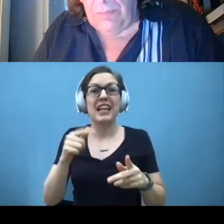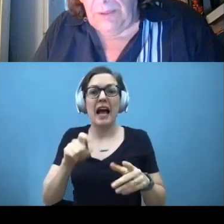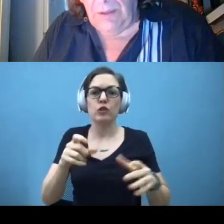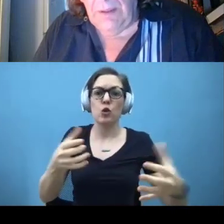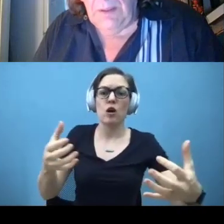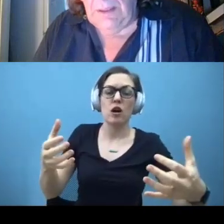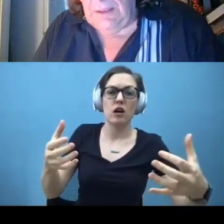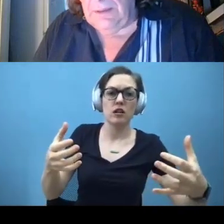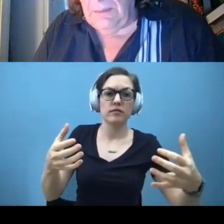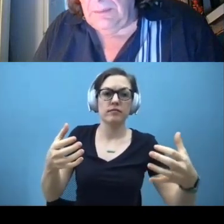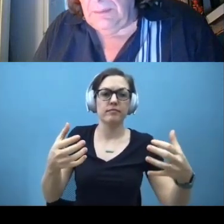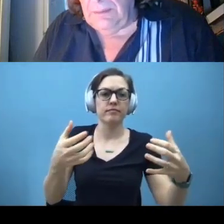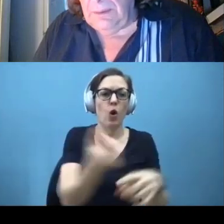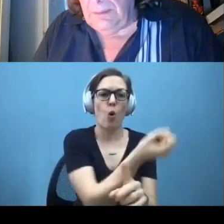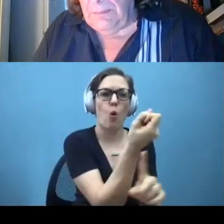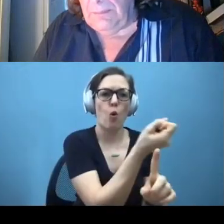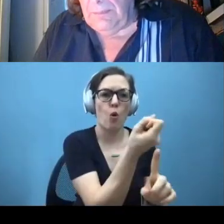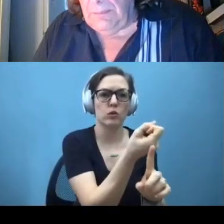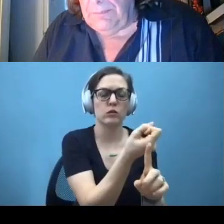to be